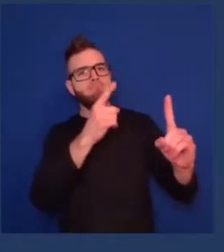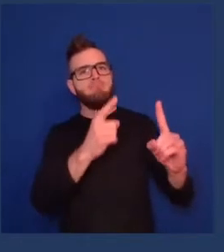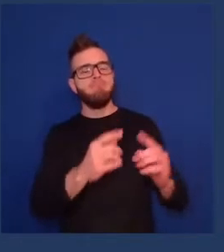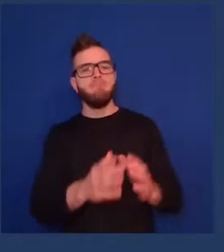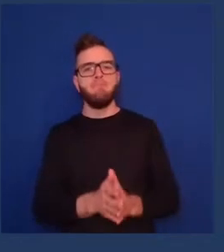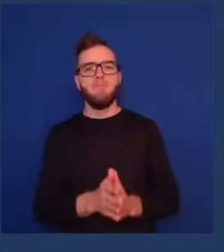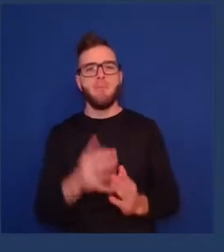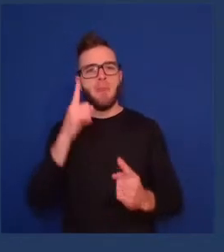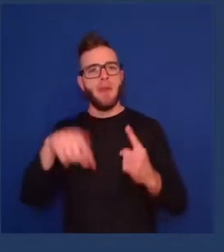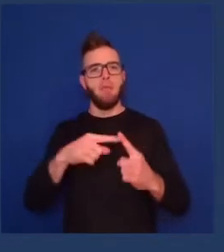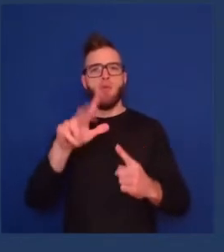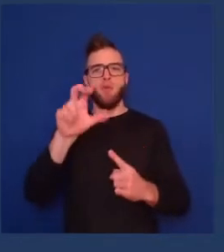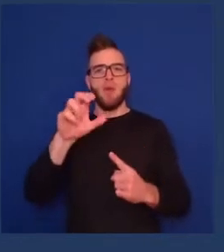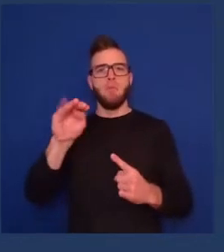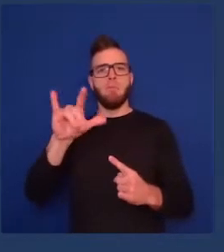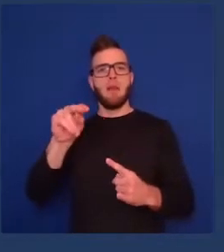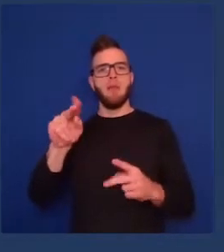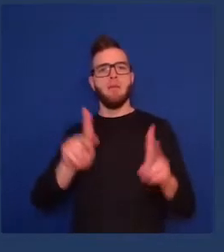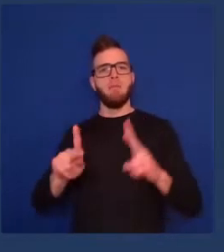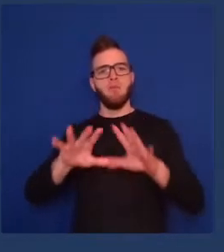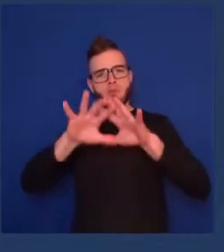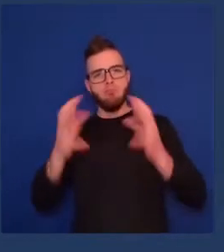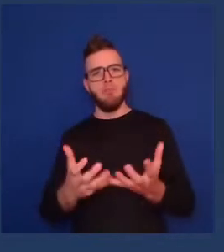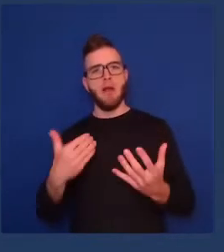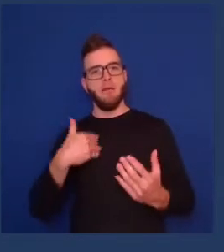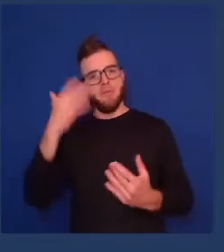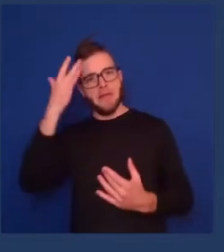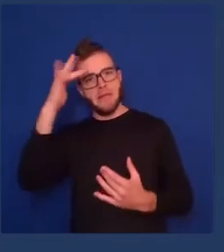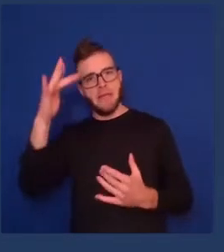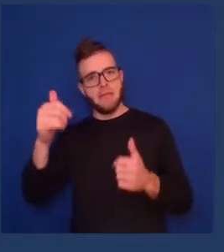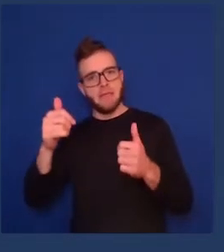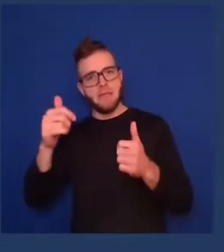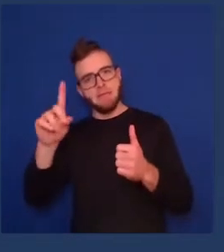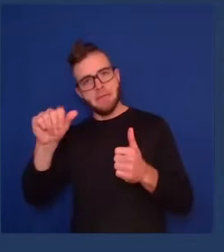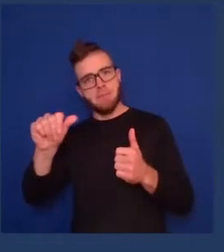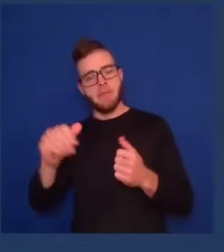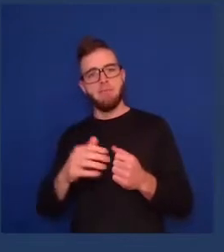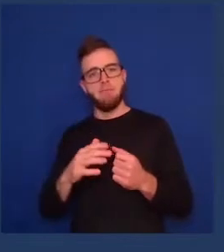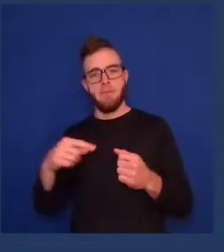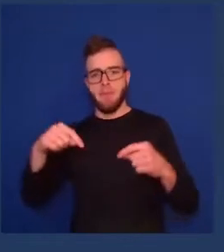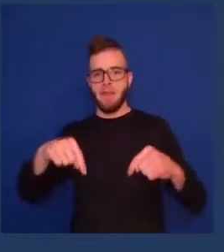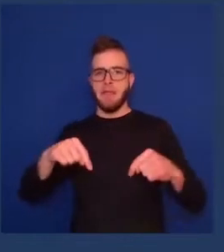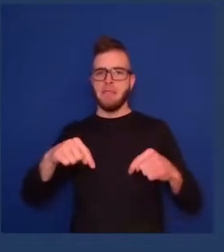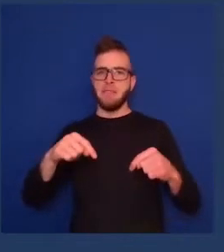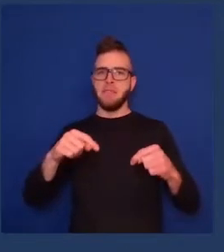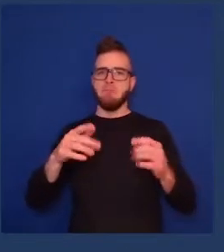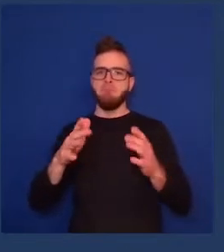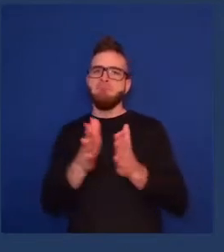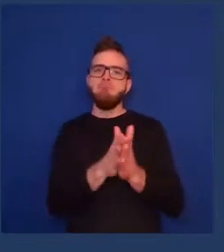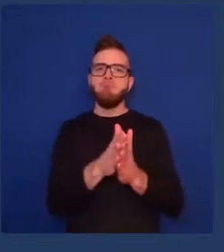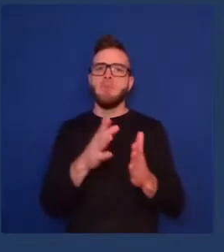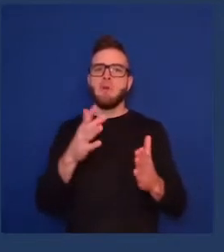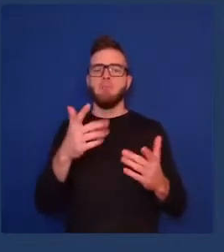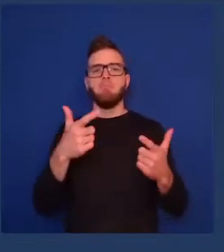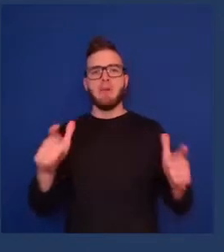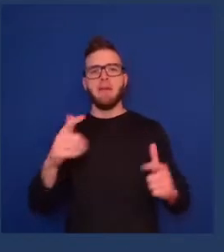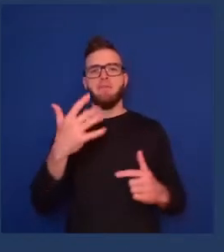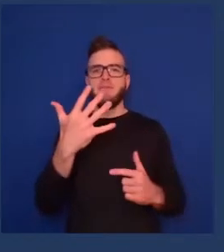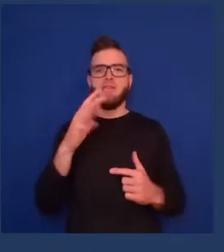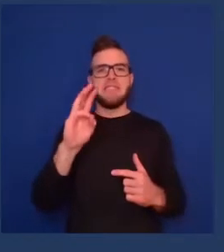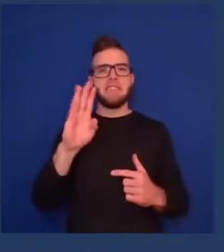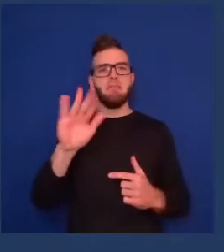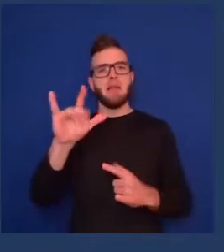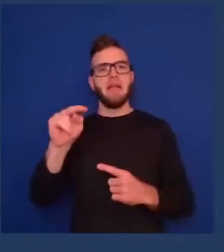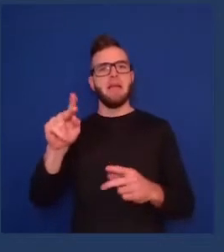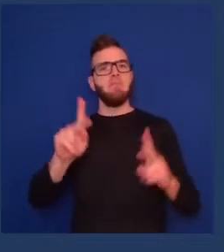of, 300 million people around the world who have an intellectual disability. And our movement, the Special Olympics movement's big, right? We're 5-6